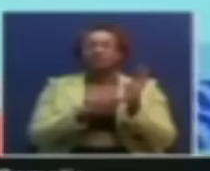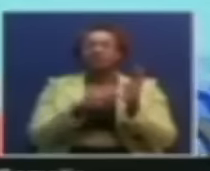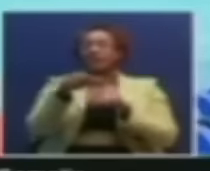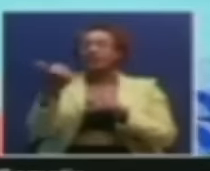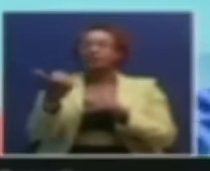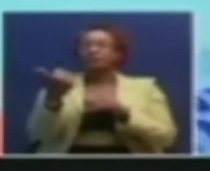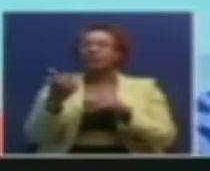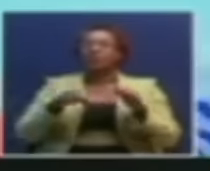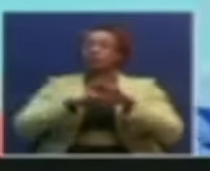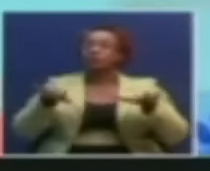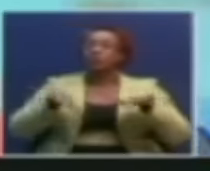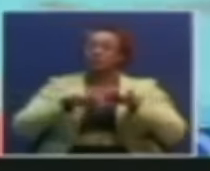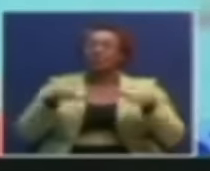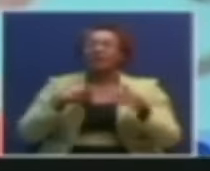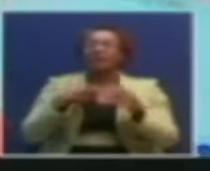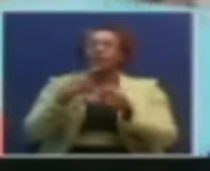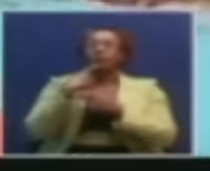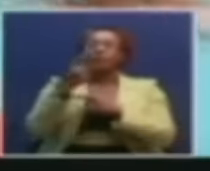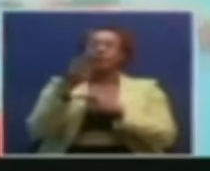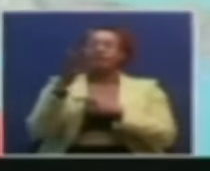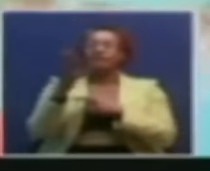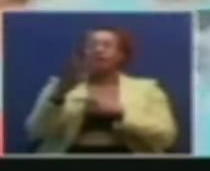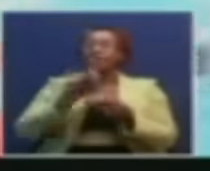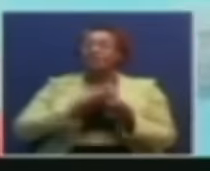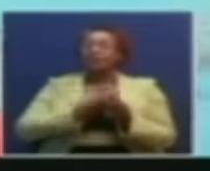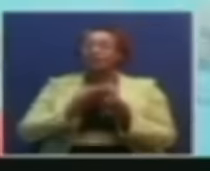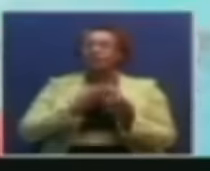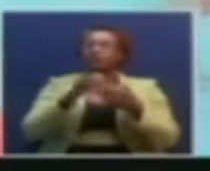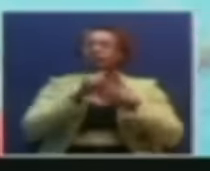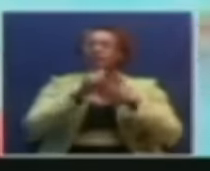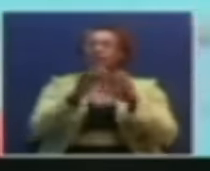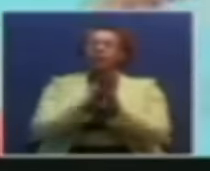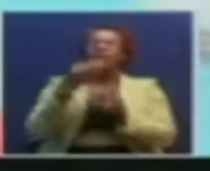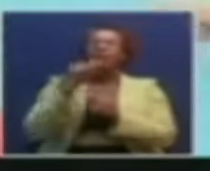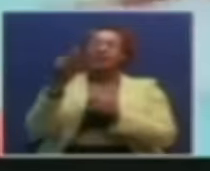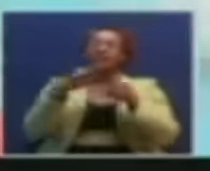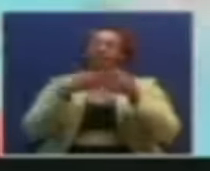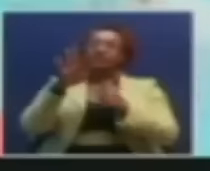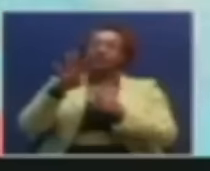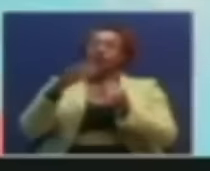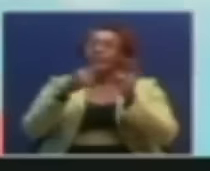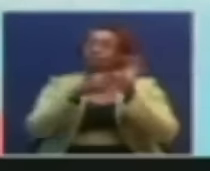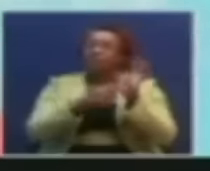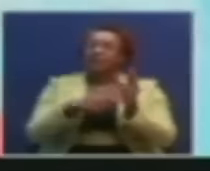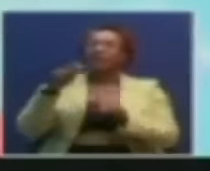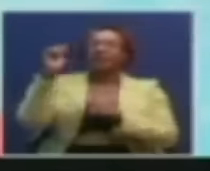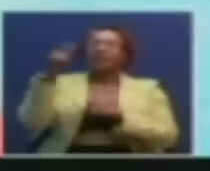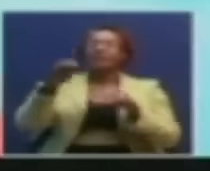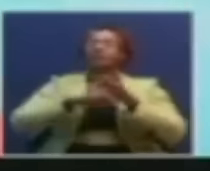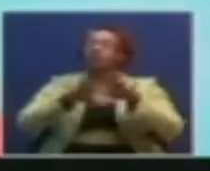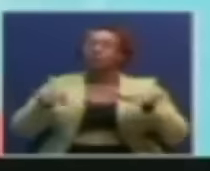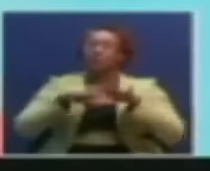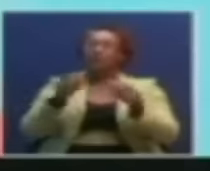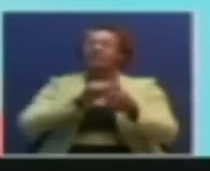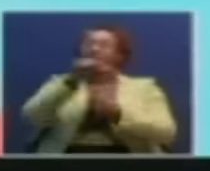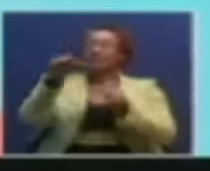Elsewhere, Otter Swim Club collected a total of 104 medals to lead the medal standings with 384 points at the Kenya Swimming Federation Level